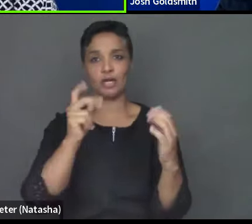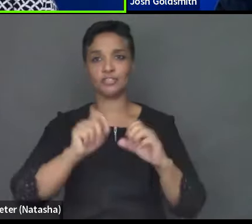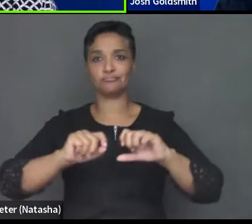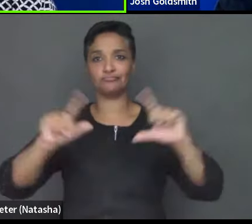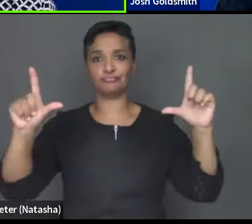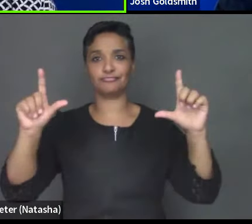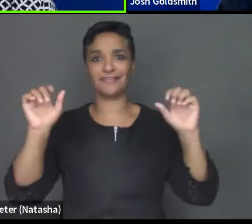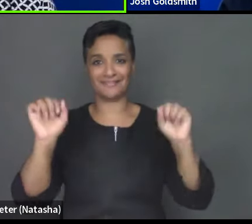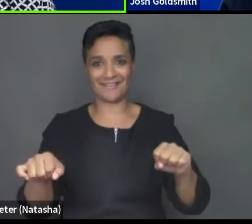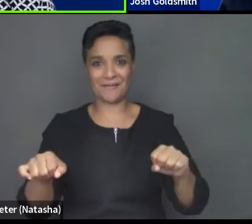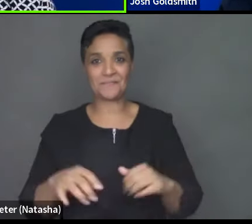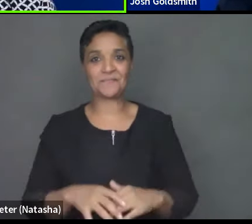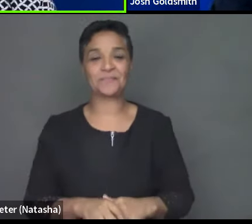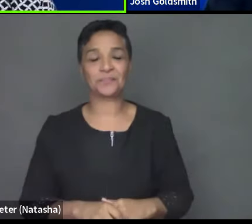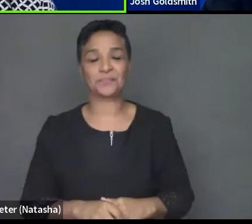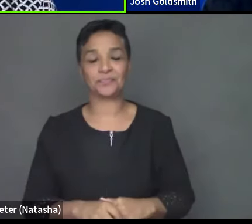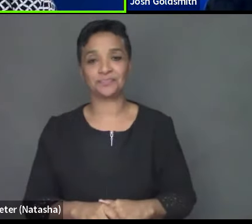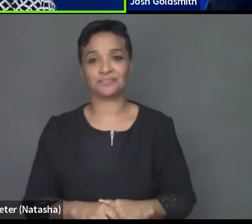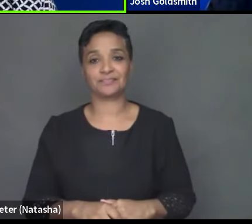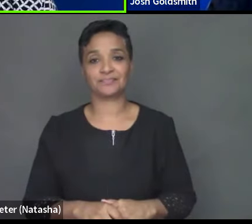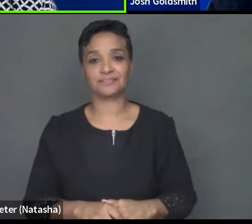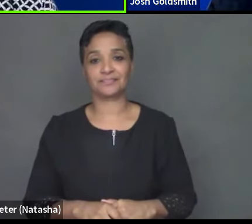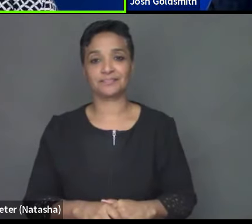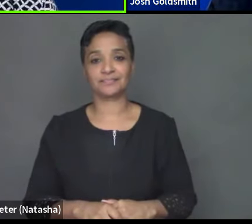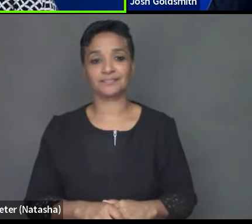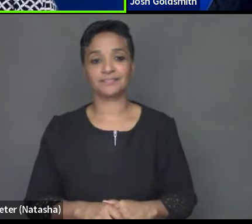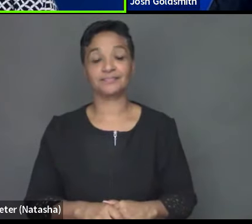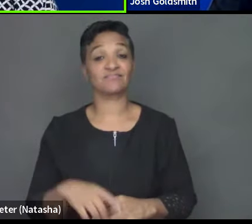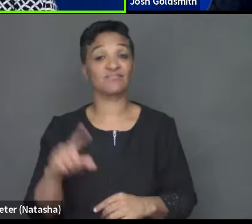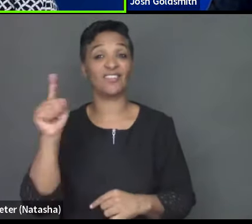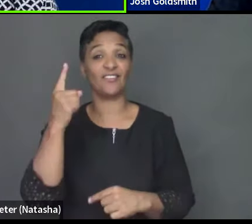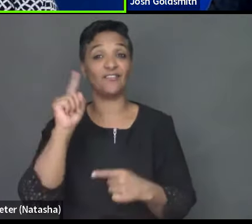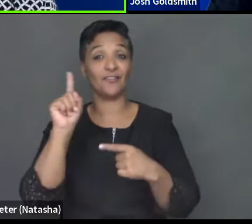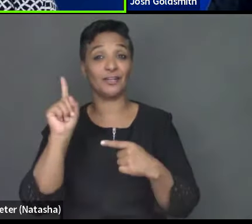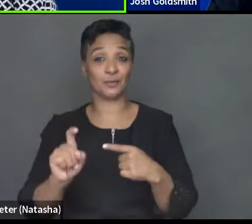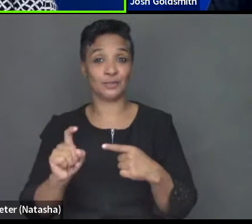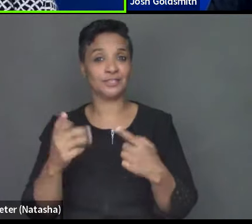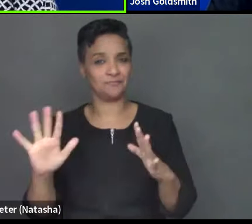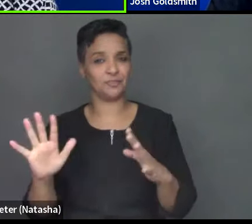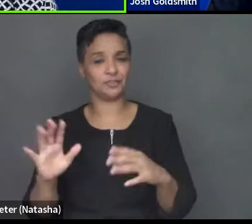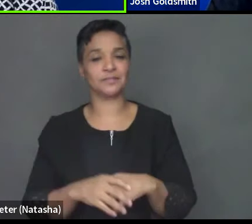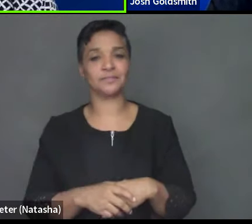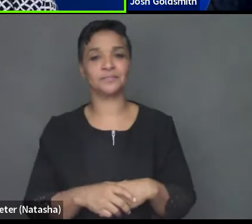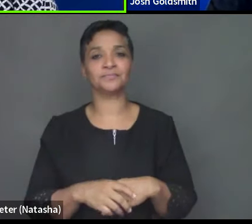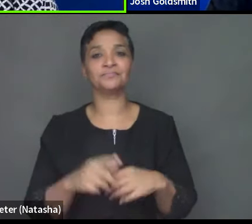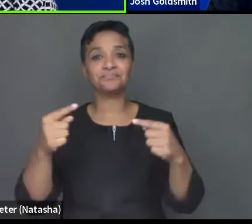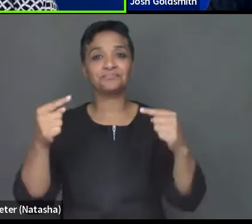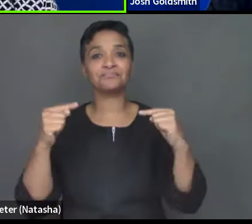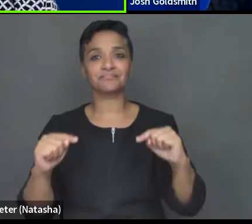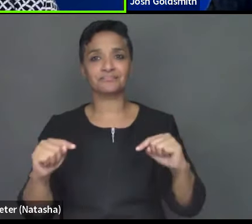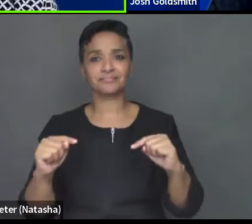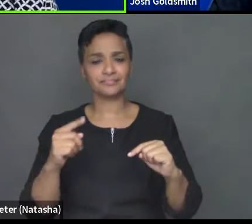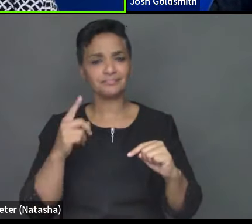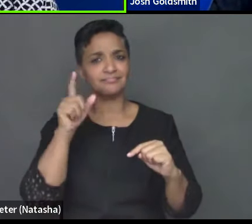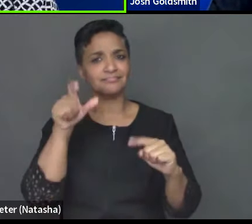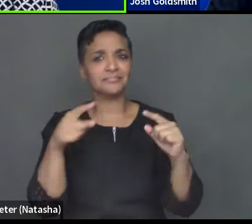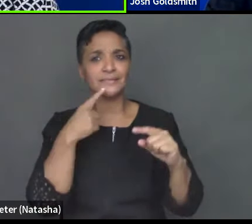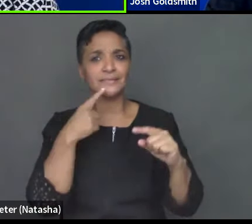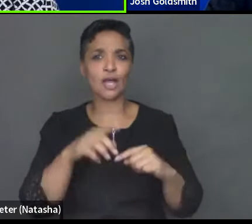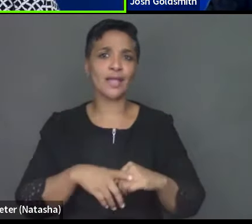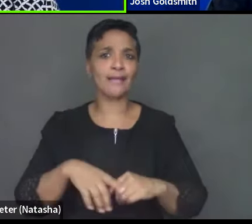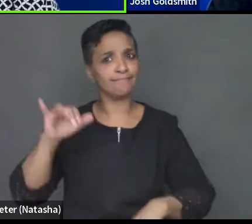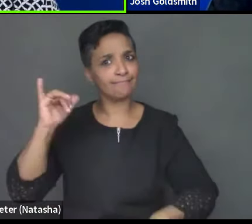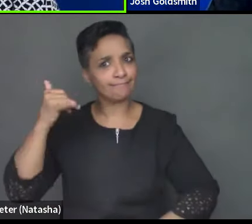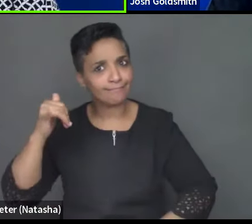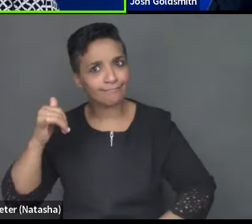you're interested in. That is the first question that we have. Then I see some people saying, yes, they were able